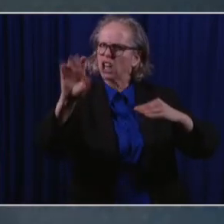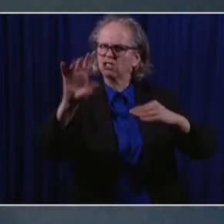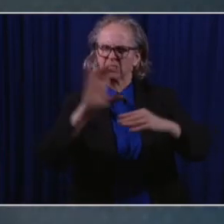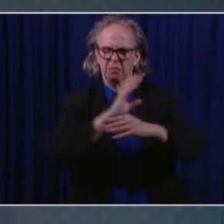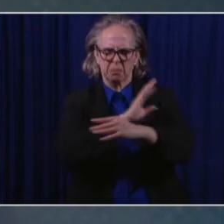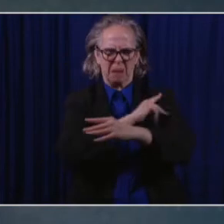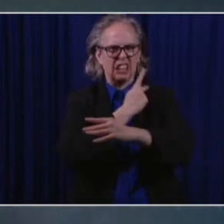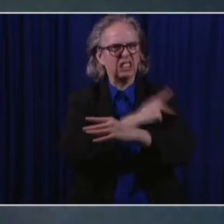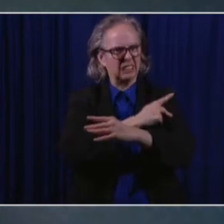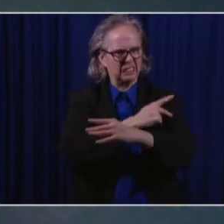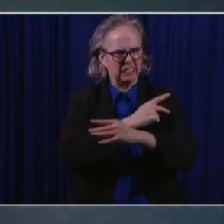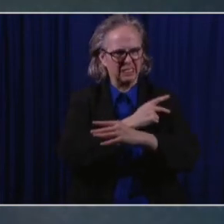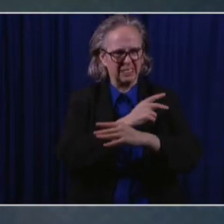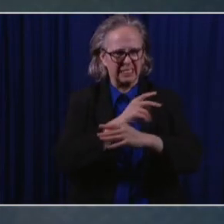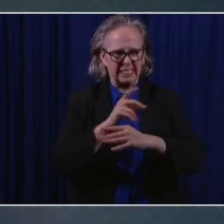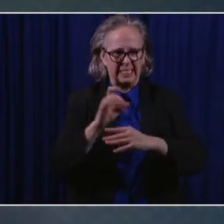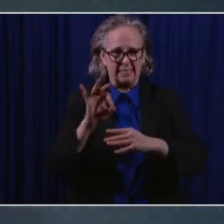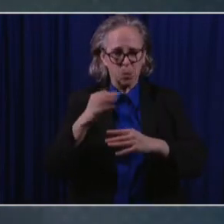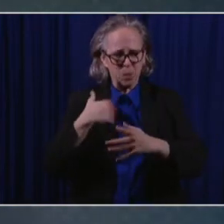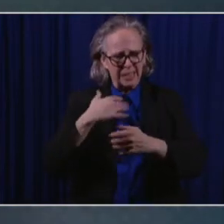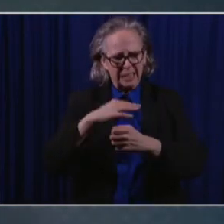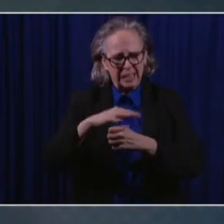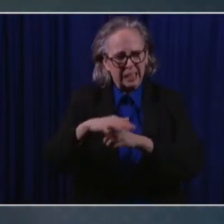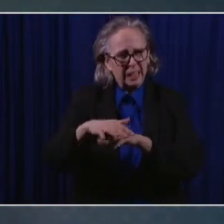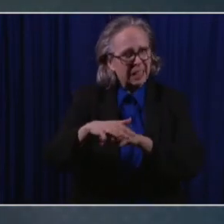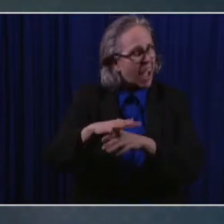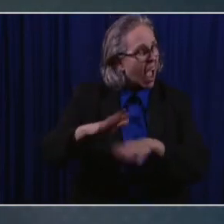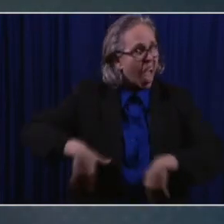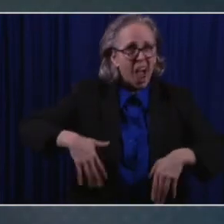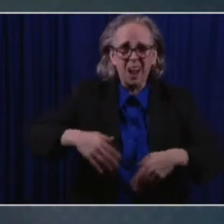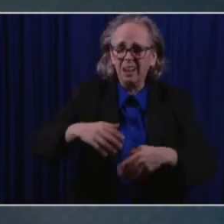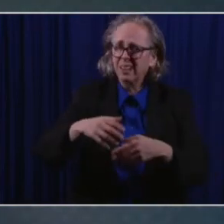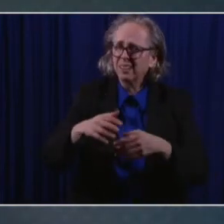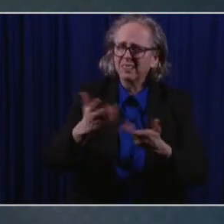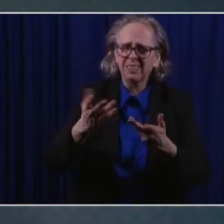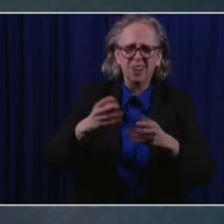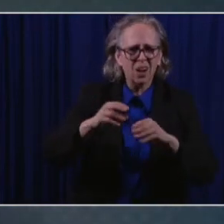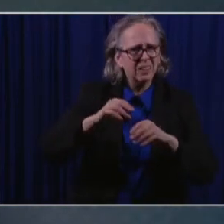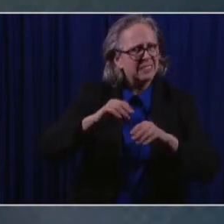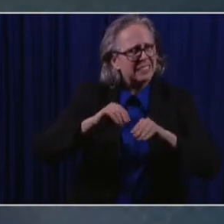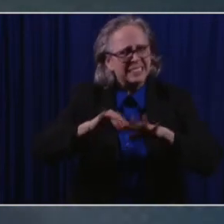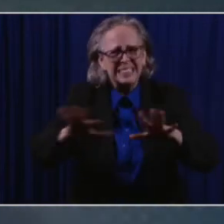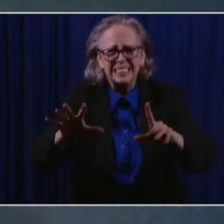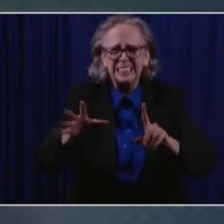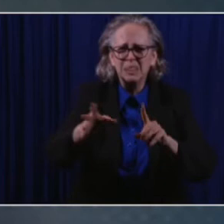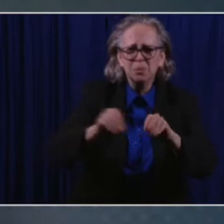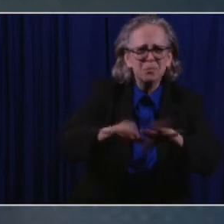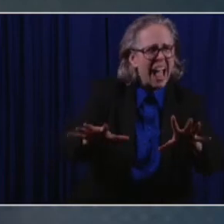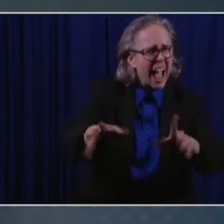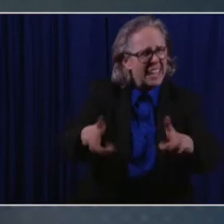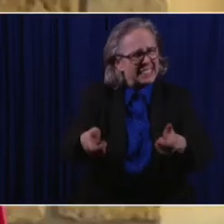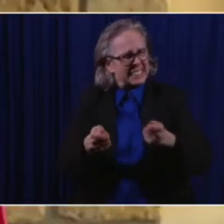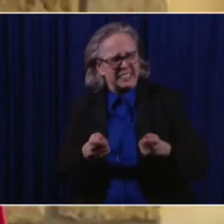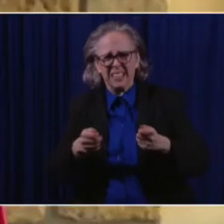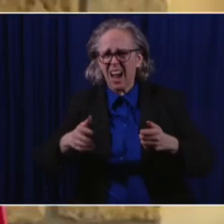scenario for 3 weeks. That's not saying what could happen after that, but the first step is just to prepare for 3 or 4 weeks